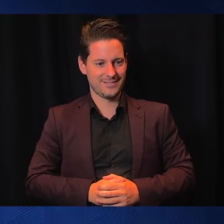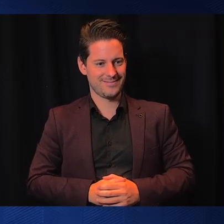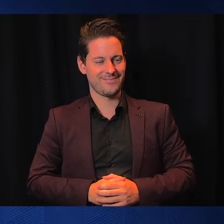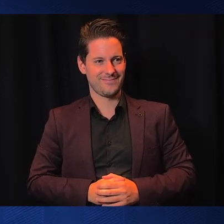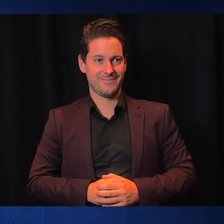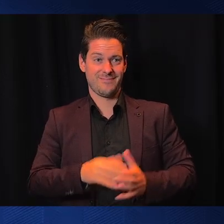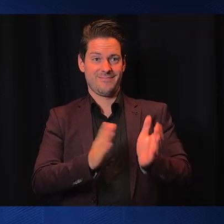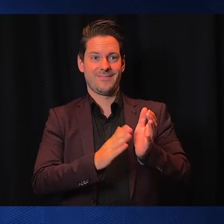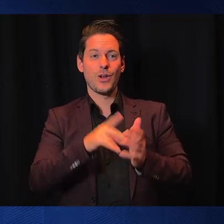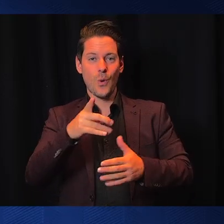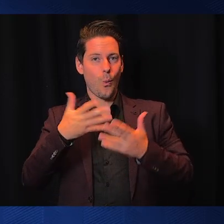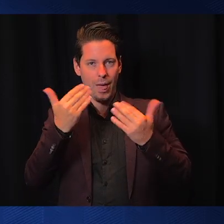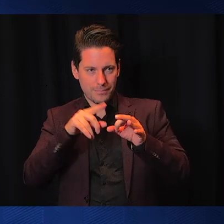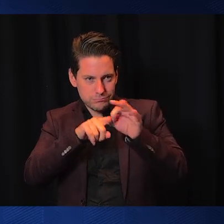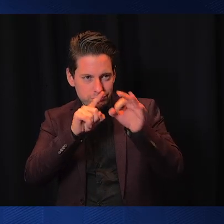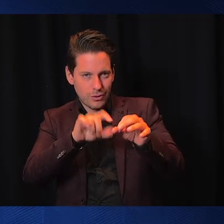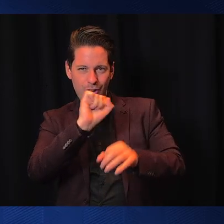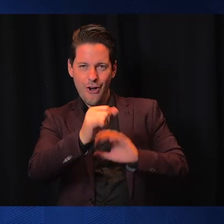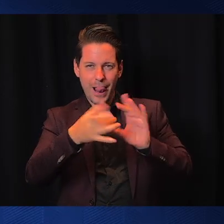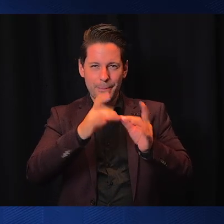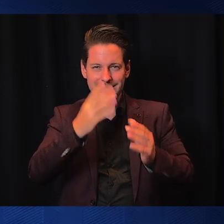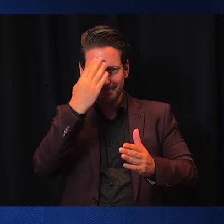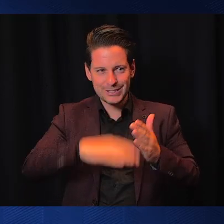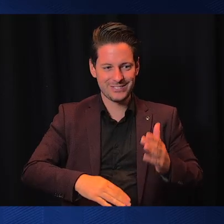You're welcome to put questions about that, and she can talk to it.